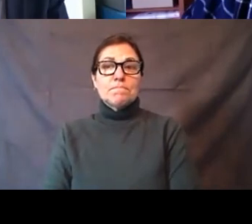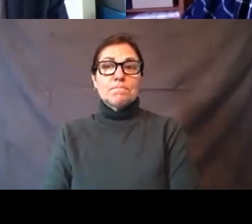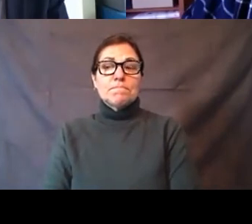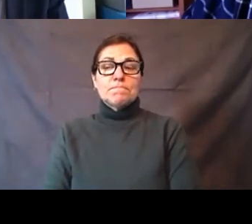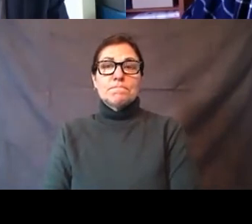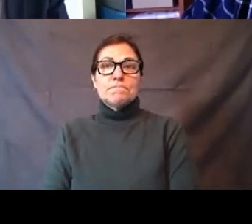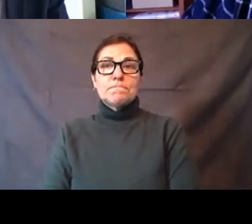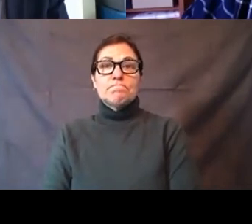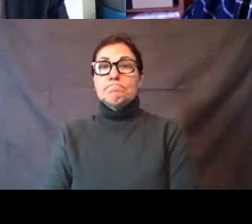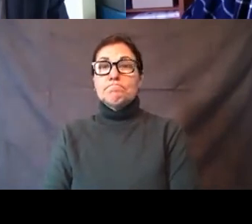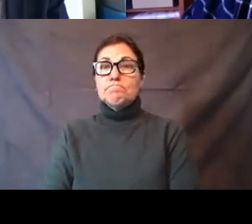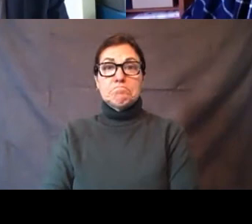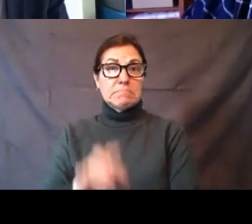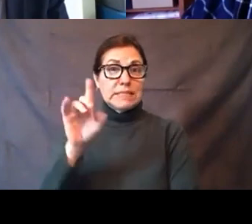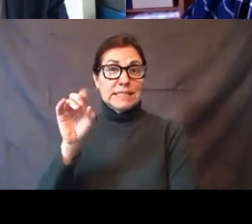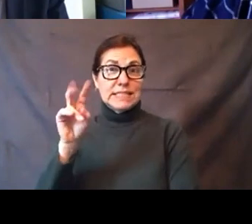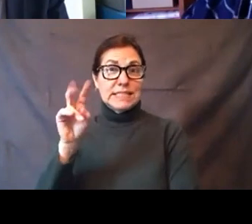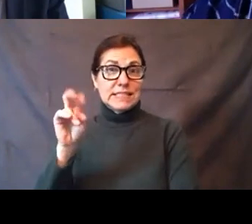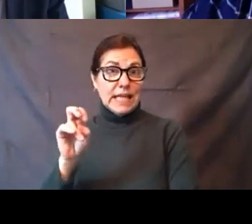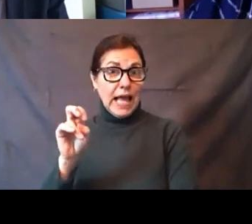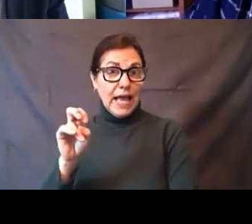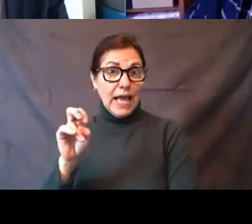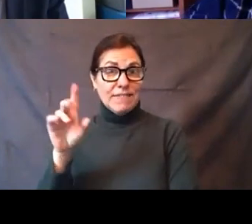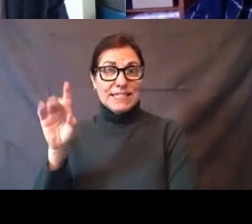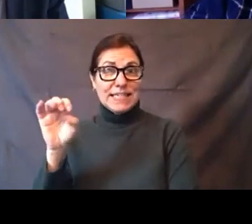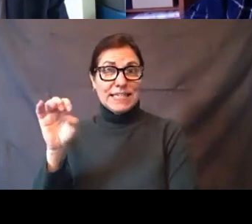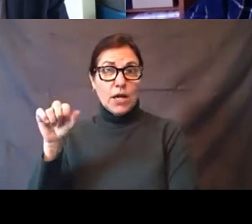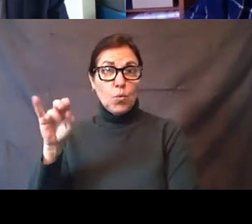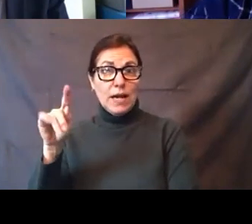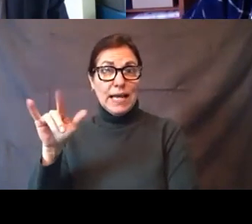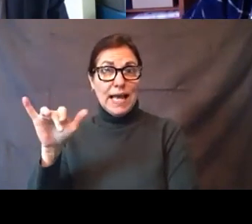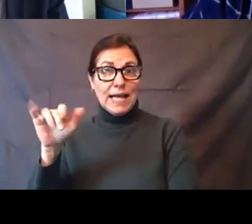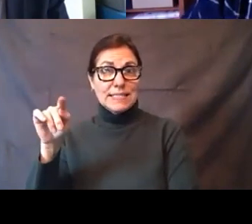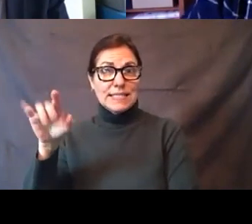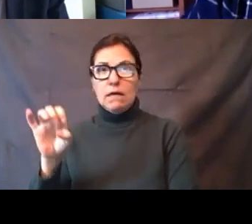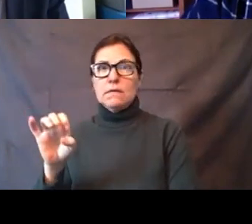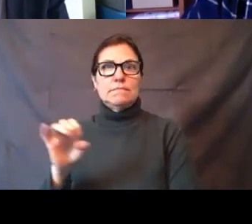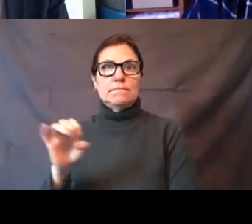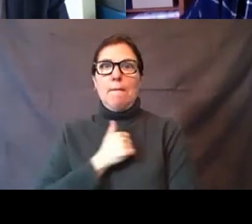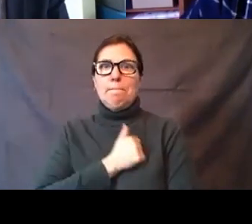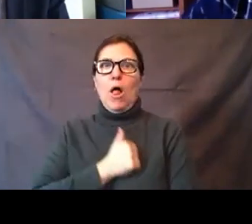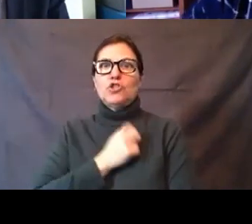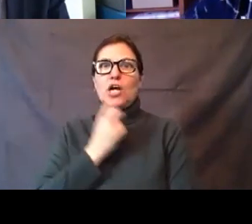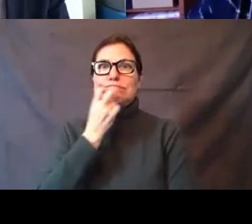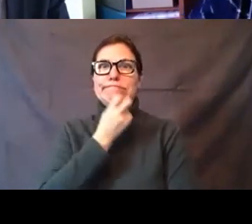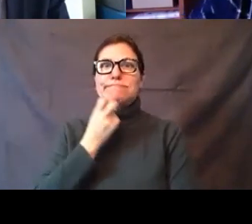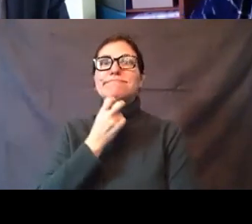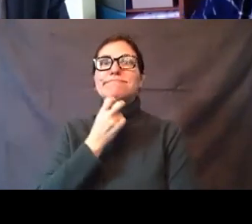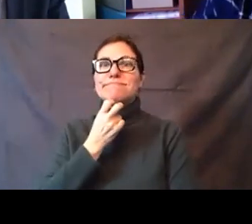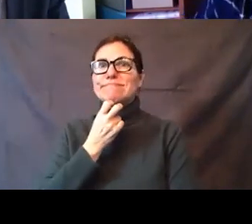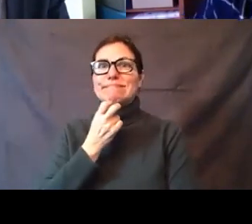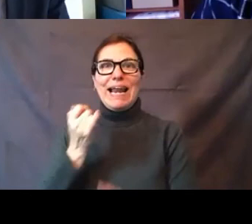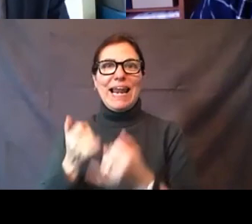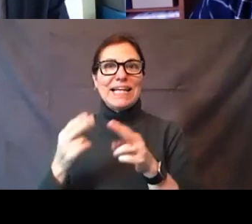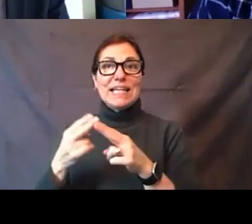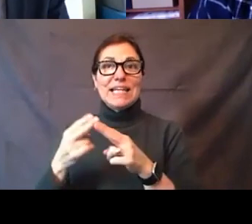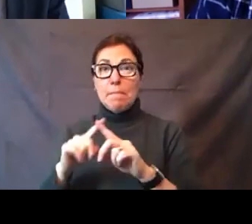Is Dave DeQuiliente, and I apologize if I'm messing up the last name, with us?